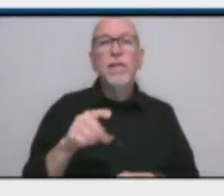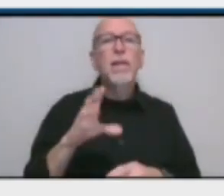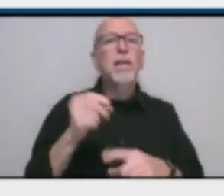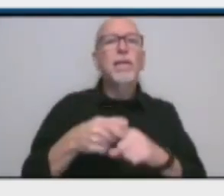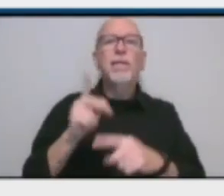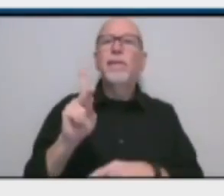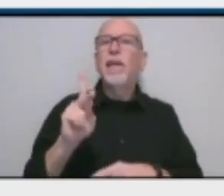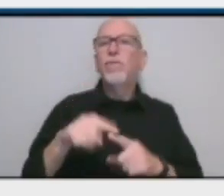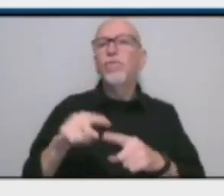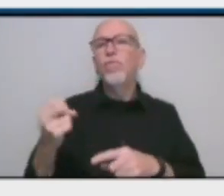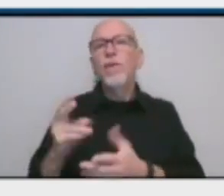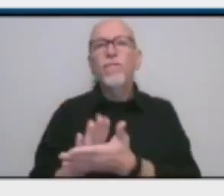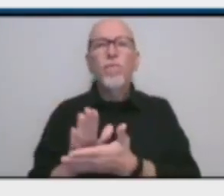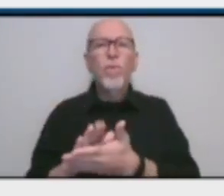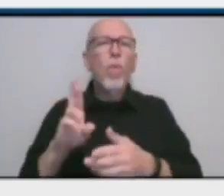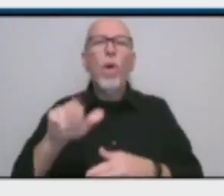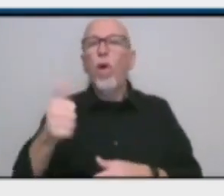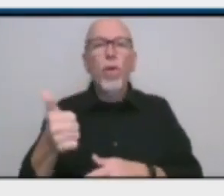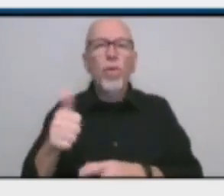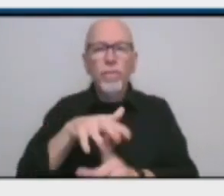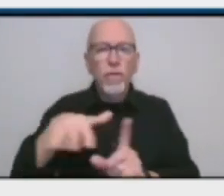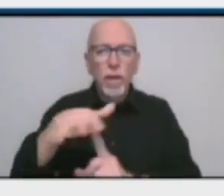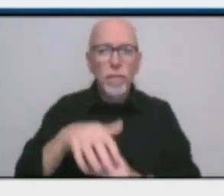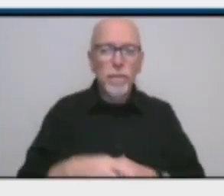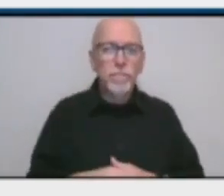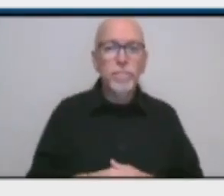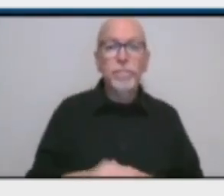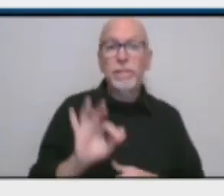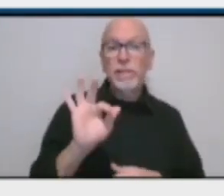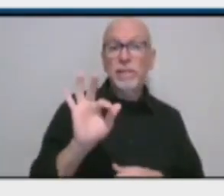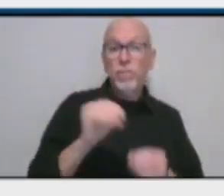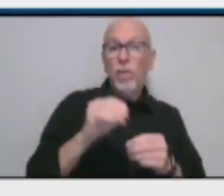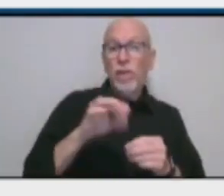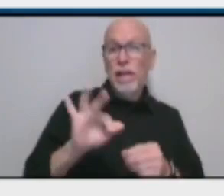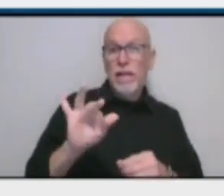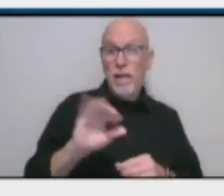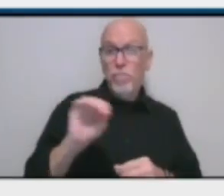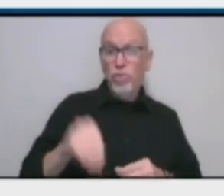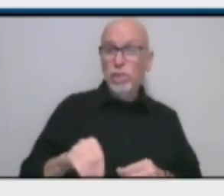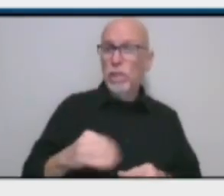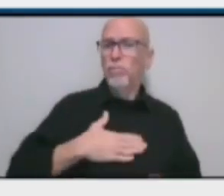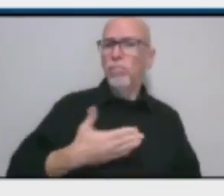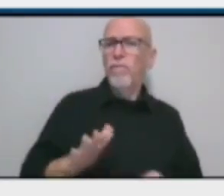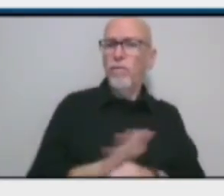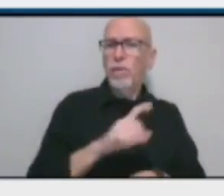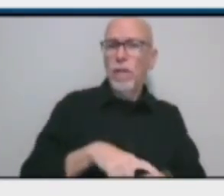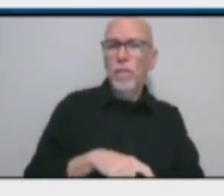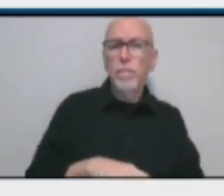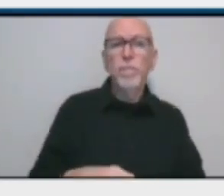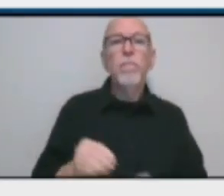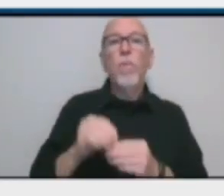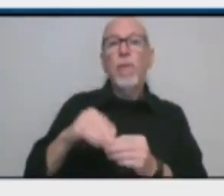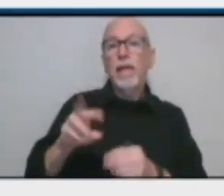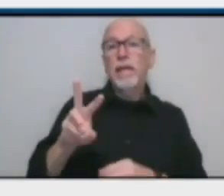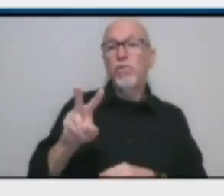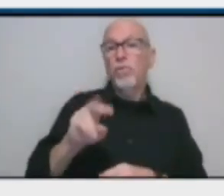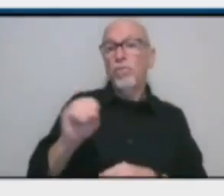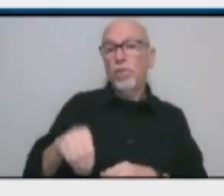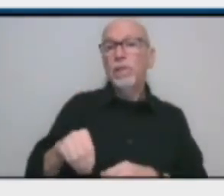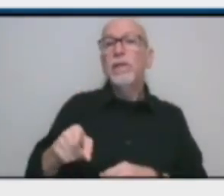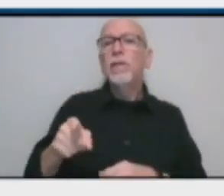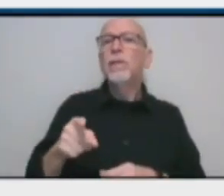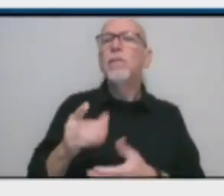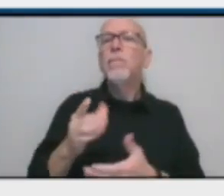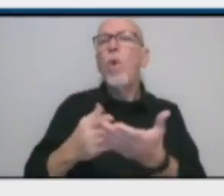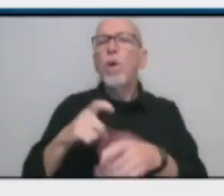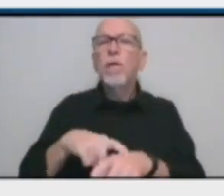other settings. More than 19% offered to serve full-time. More than 62% offered to help 2 to 3 shifts per